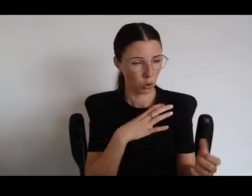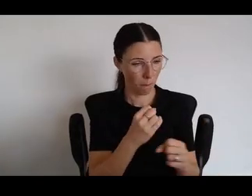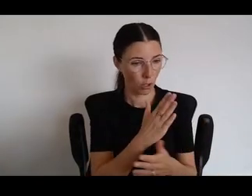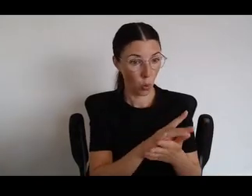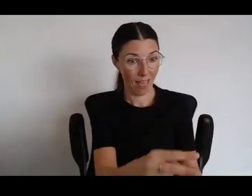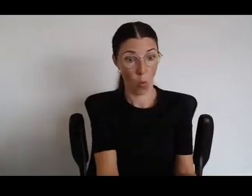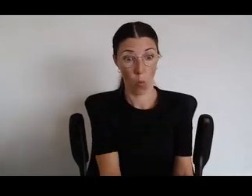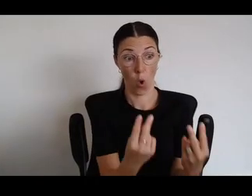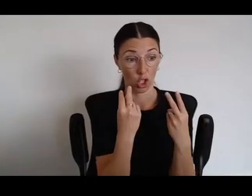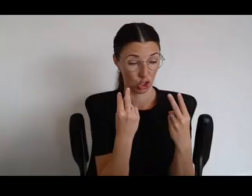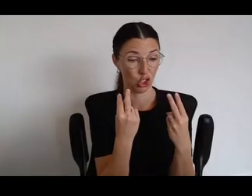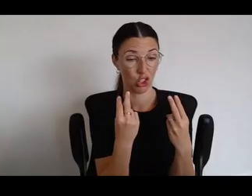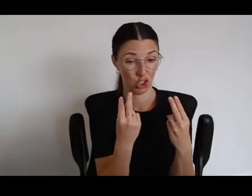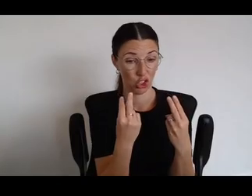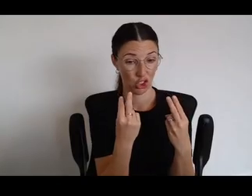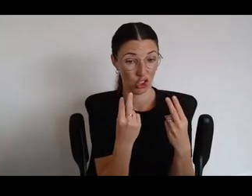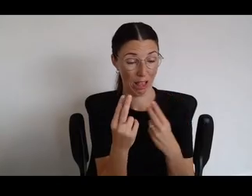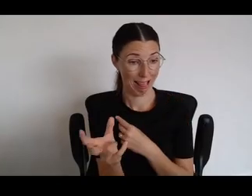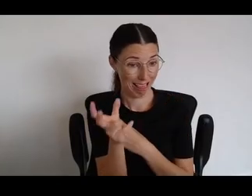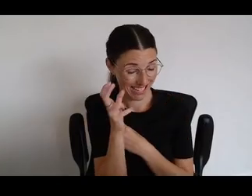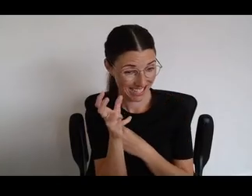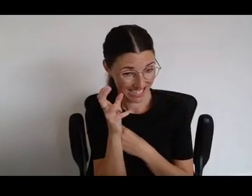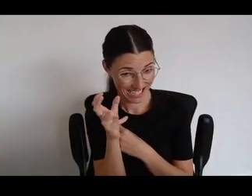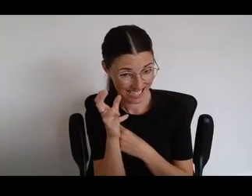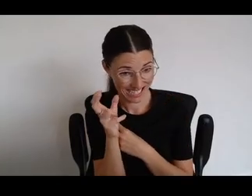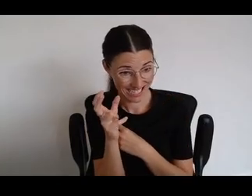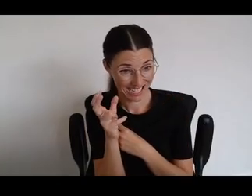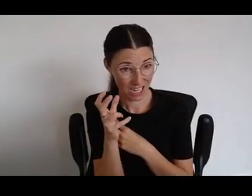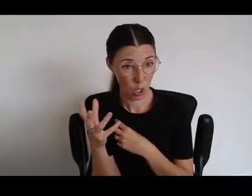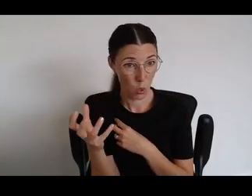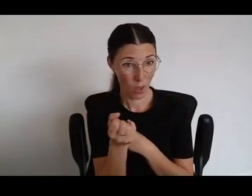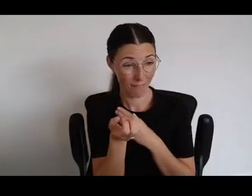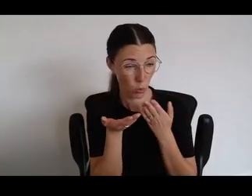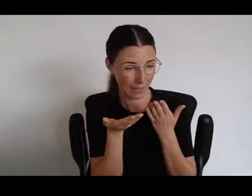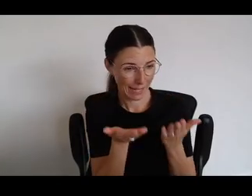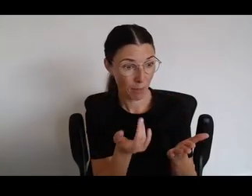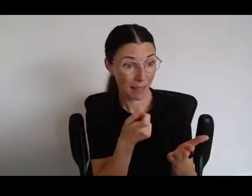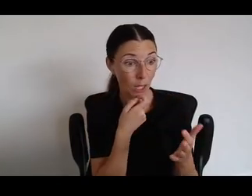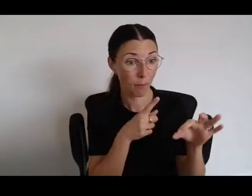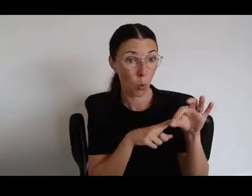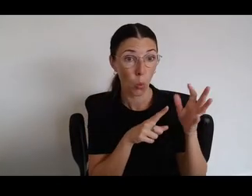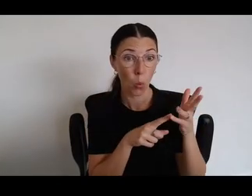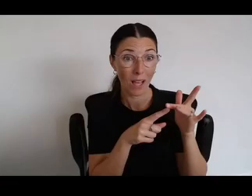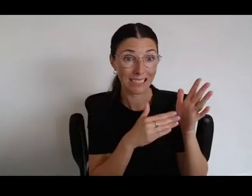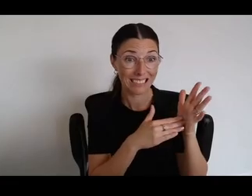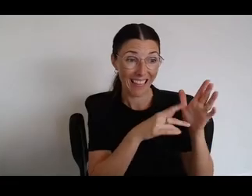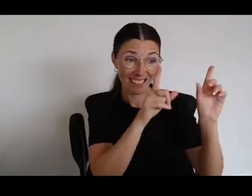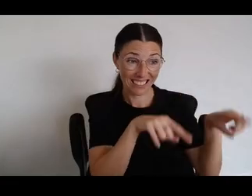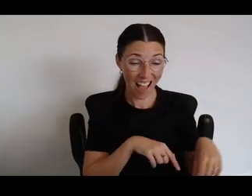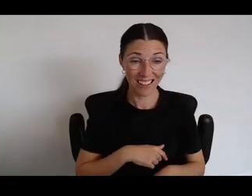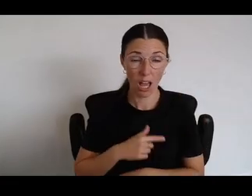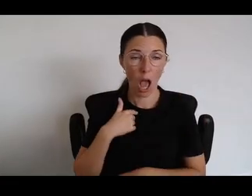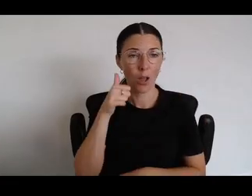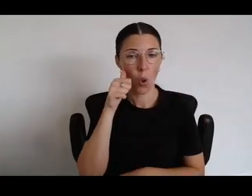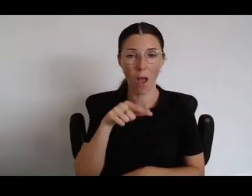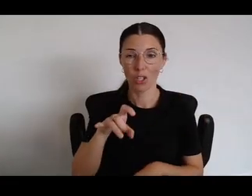attention to what you're going to say, give them a little quiz in the beginning. And I know that here in Australia, you